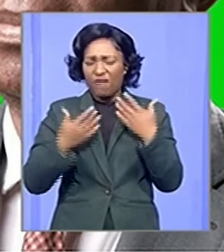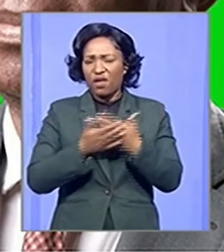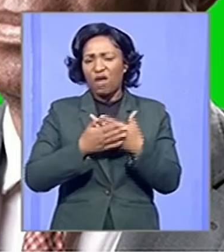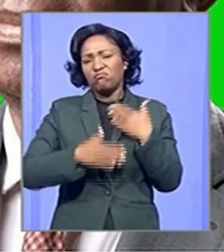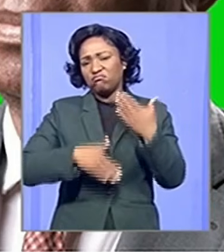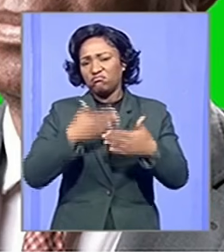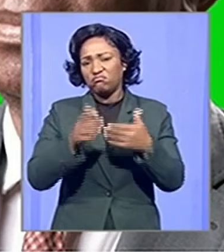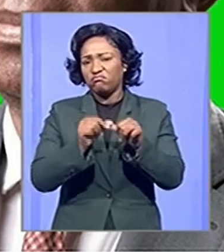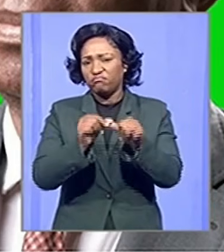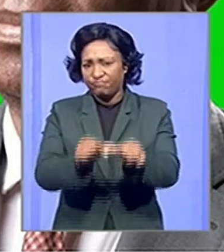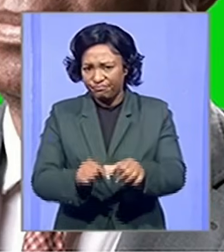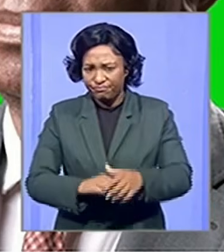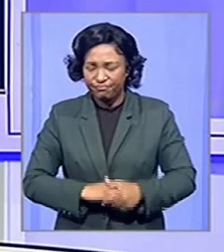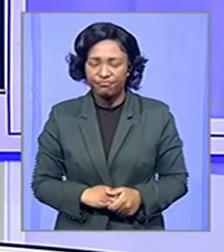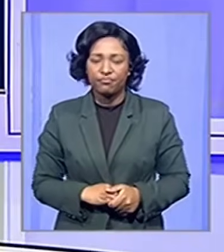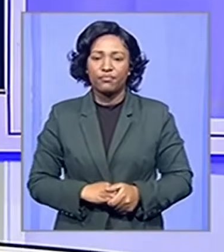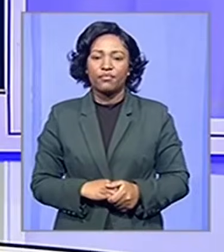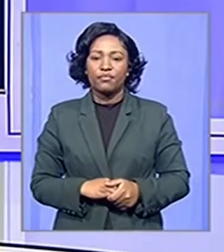pele.